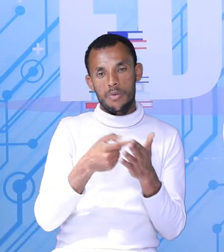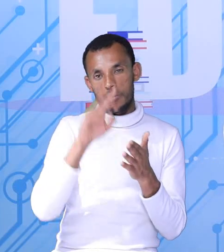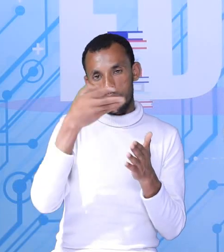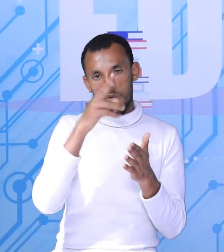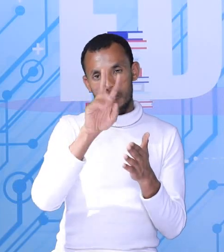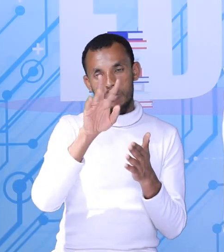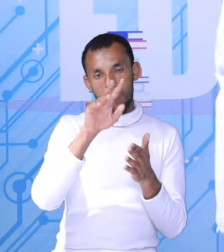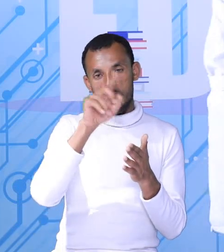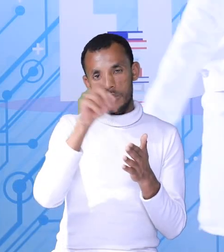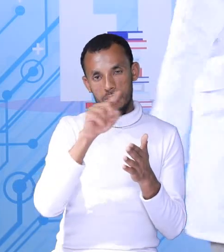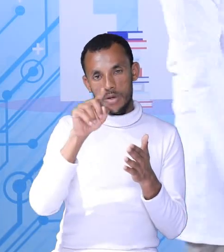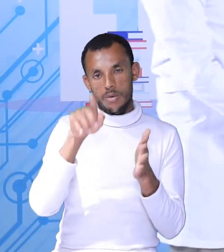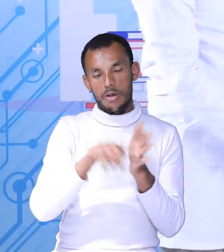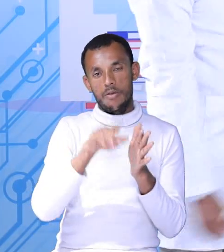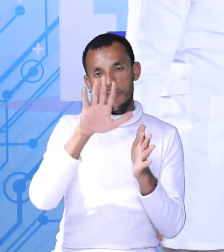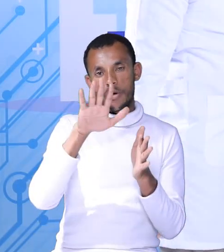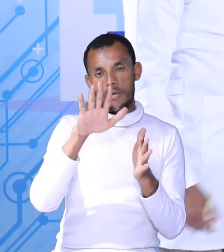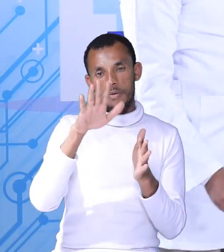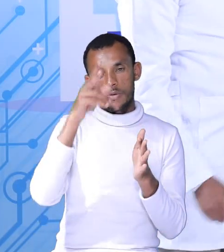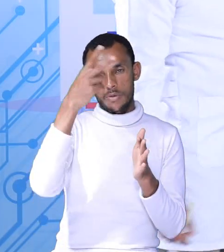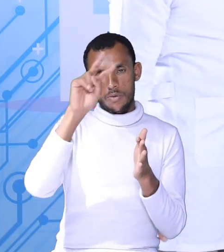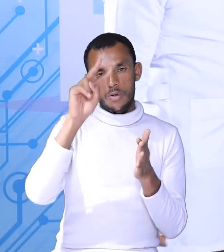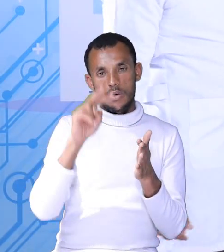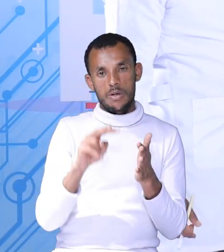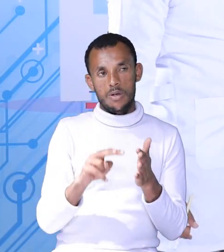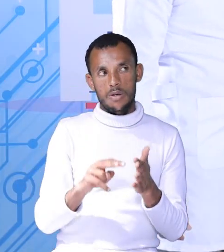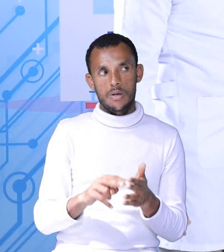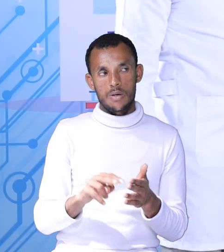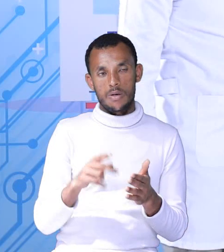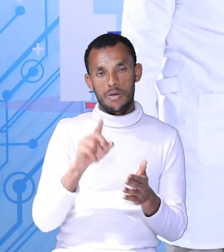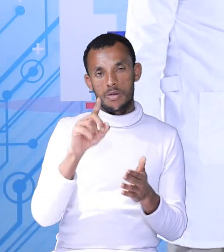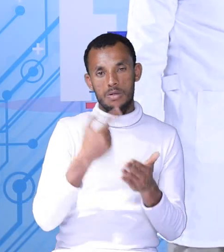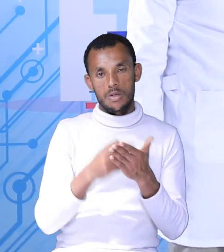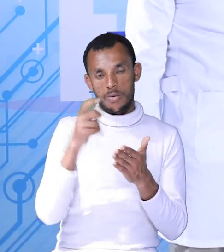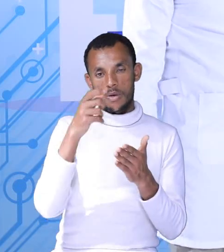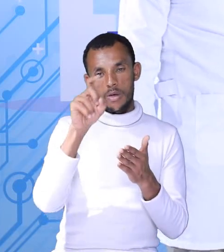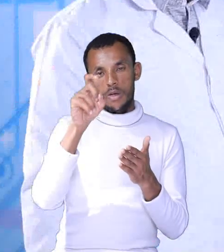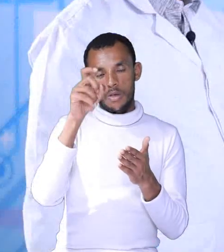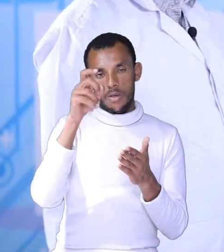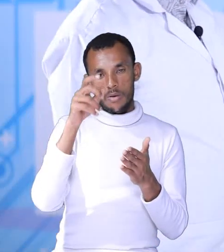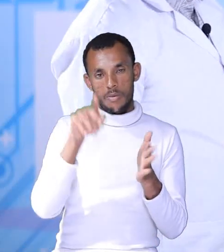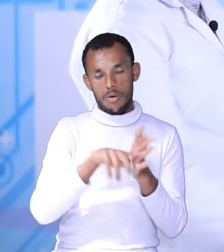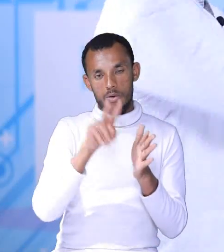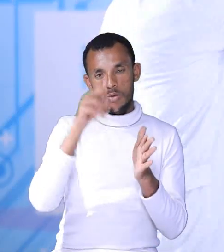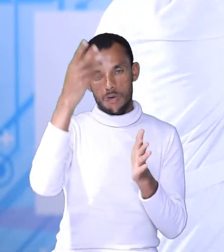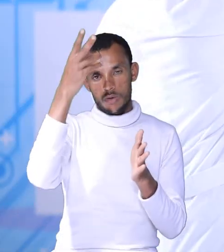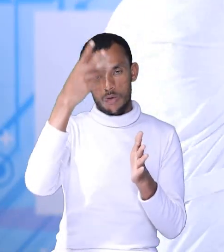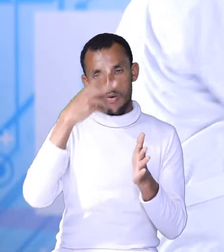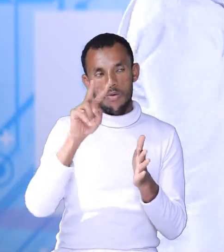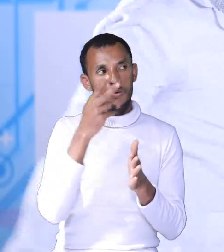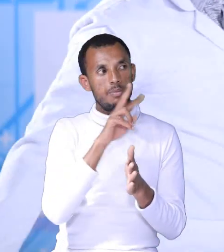this is minus 5, z minus 5 squared. So you'll have this one. Therefore, this becomes x minus 3 whole squared